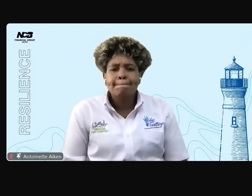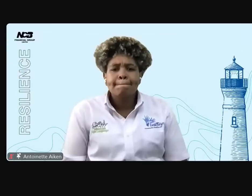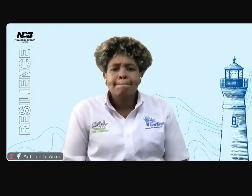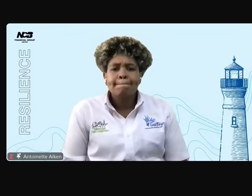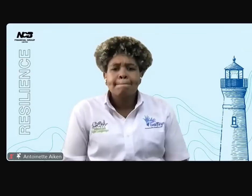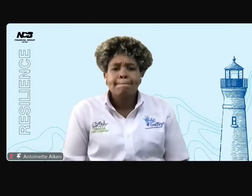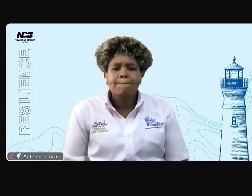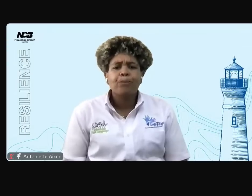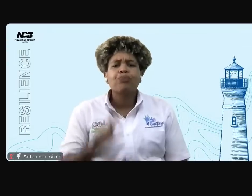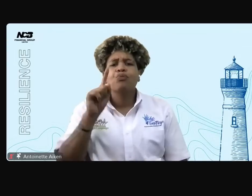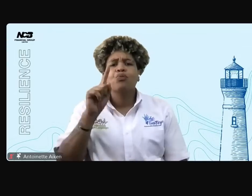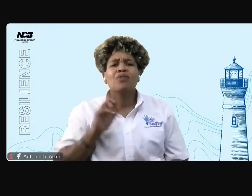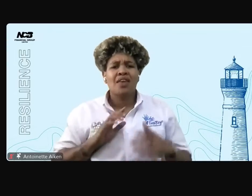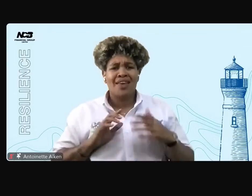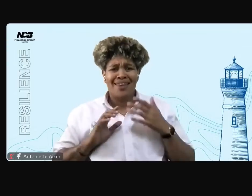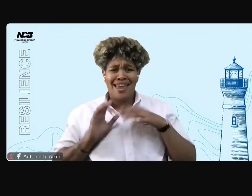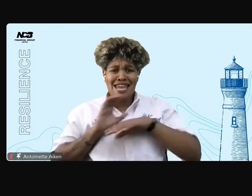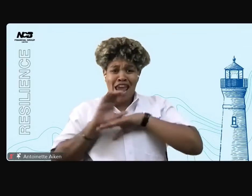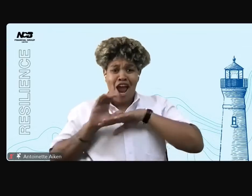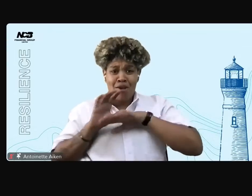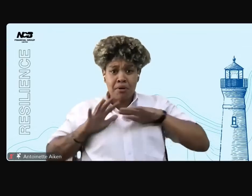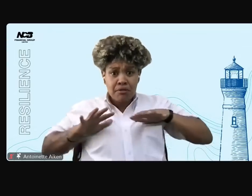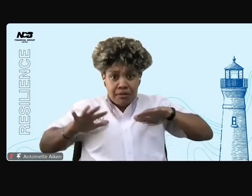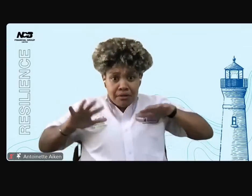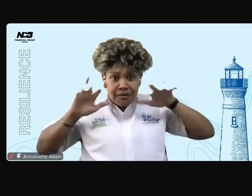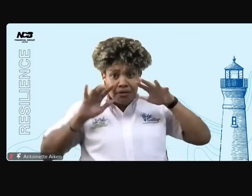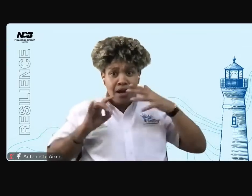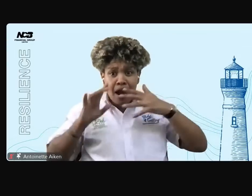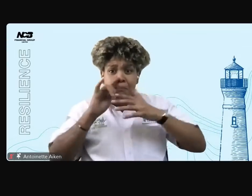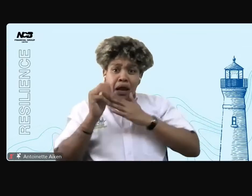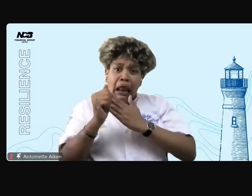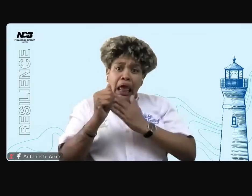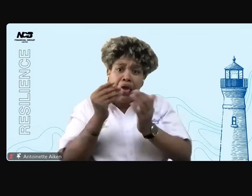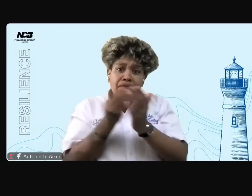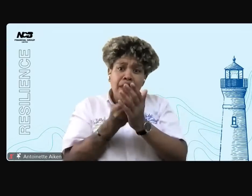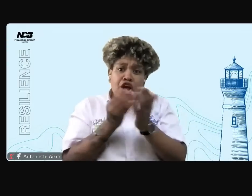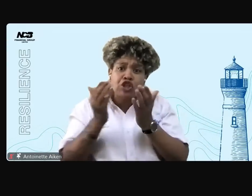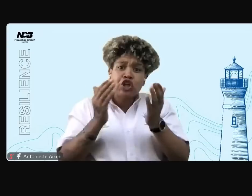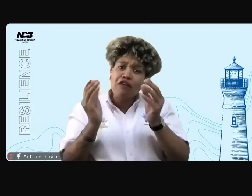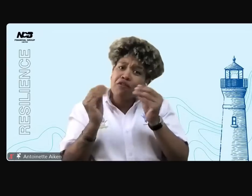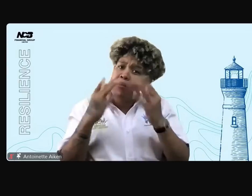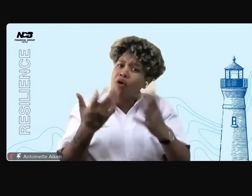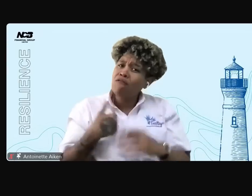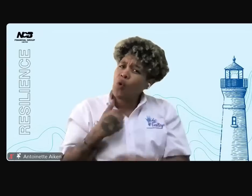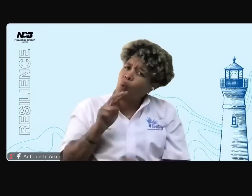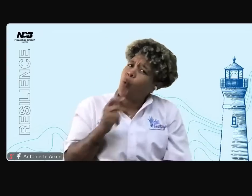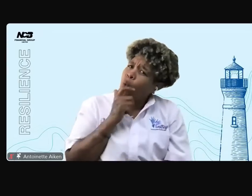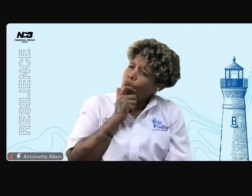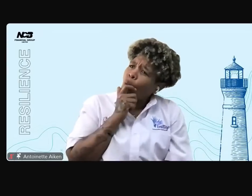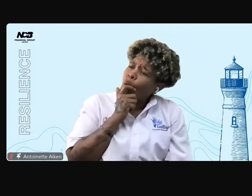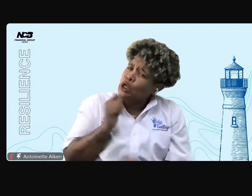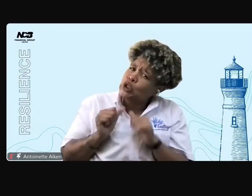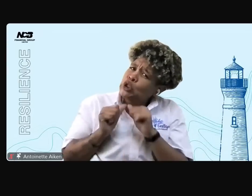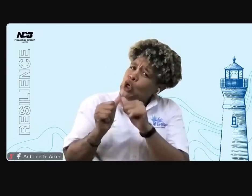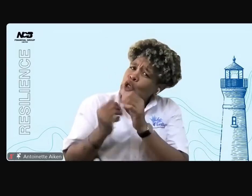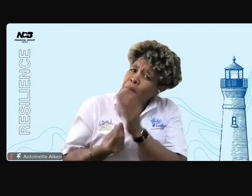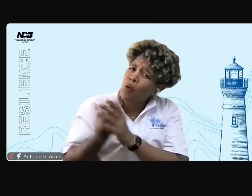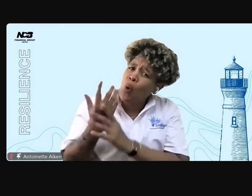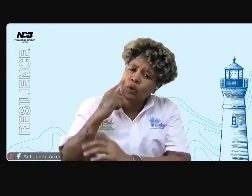As one of the Caribbean's leading financial services providers, we recognize that the path to sustainable growth is seldom